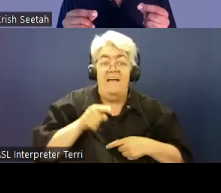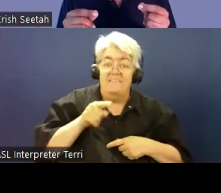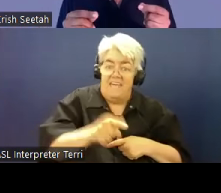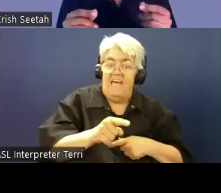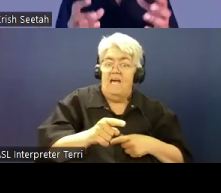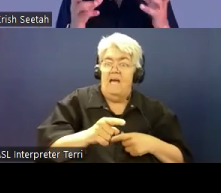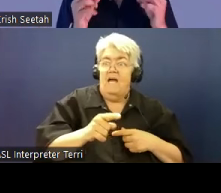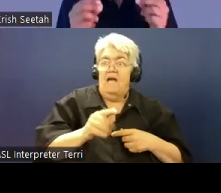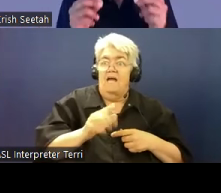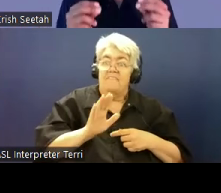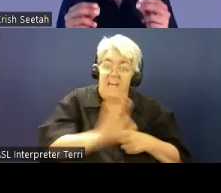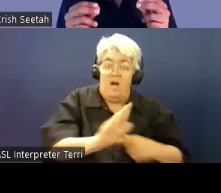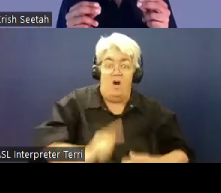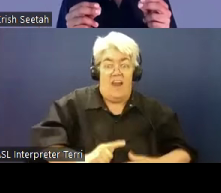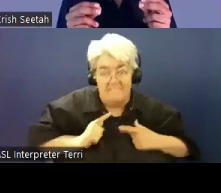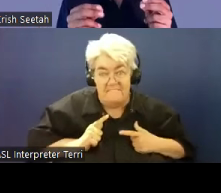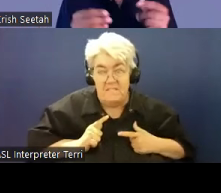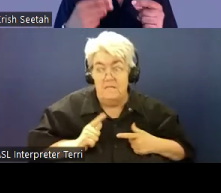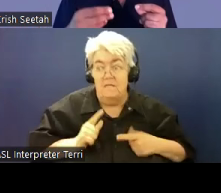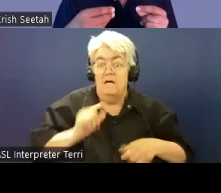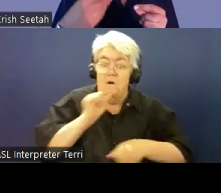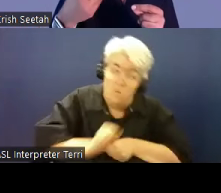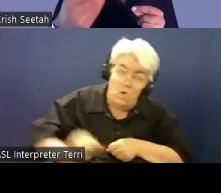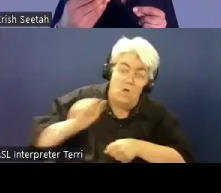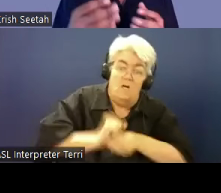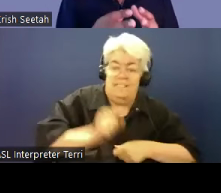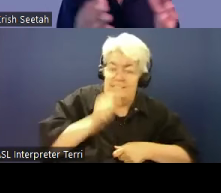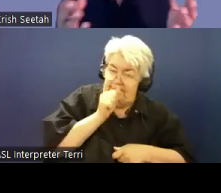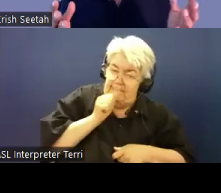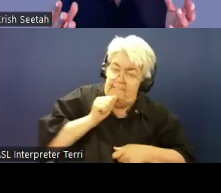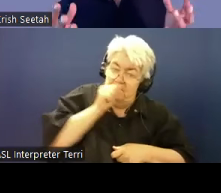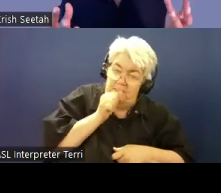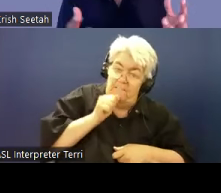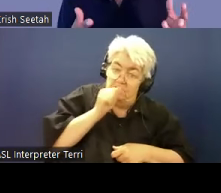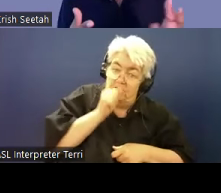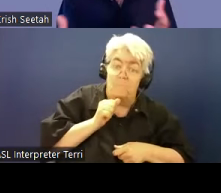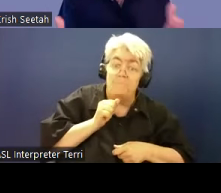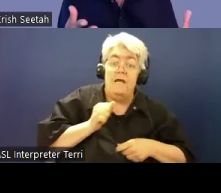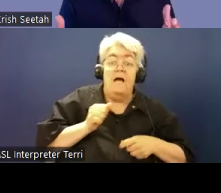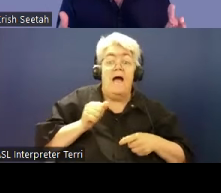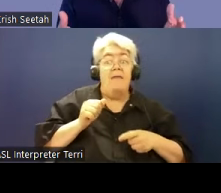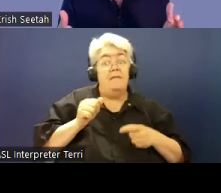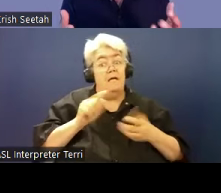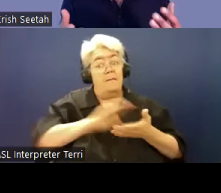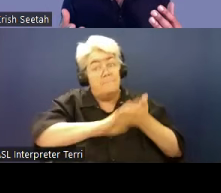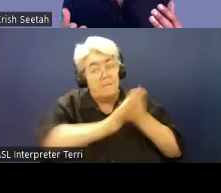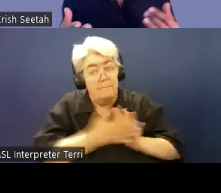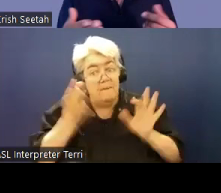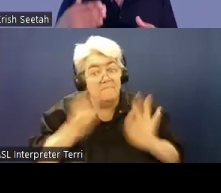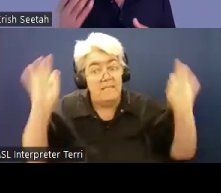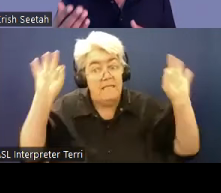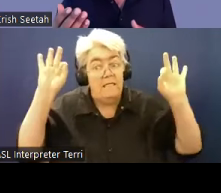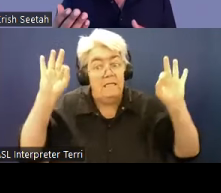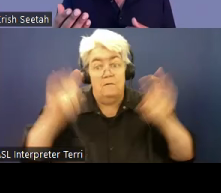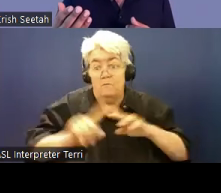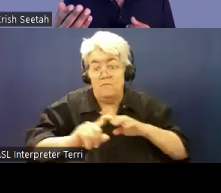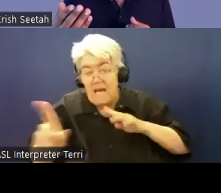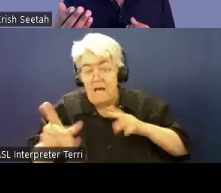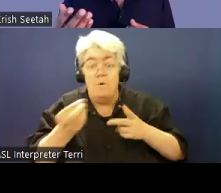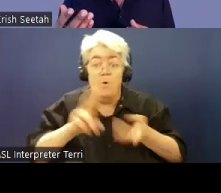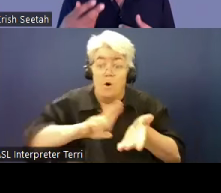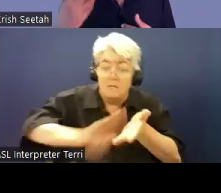situation of the working life, but also what happens post-emancipation when there isn't health care, but also